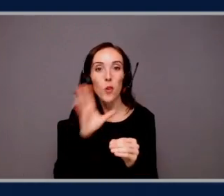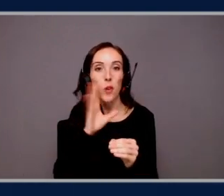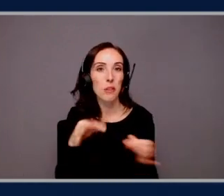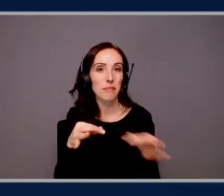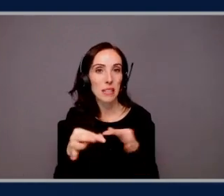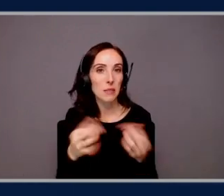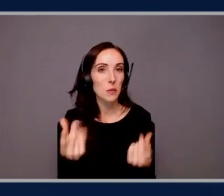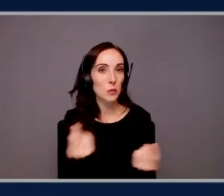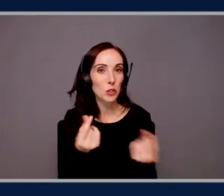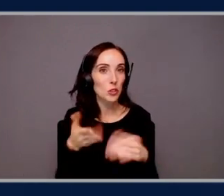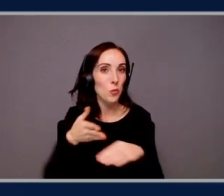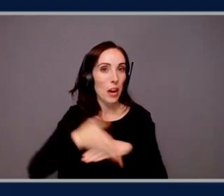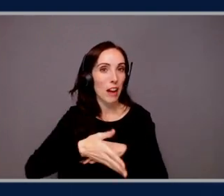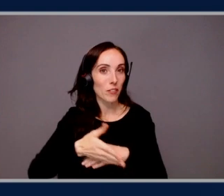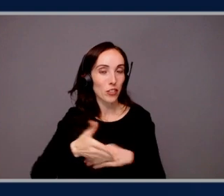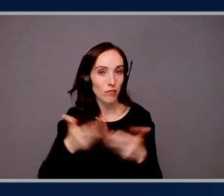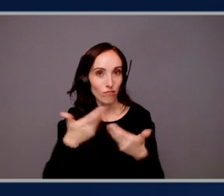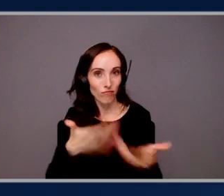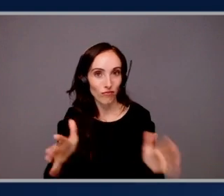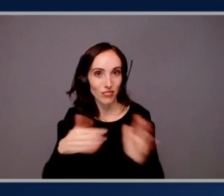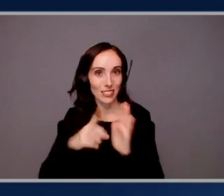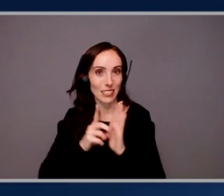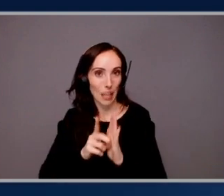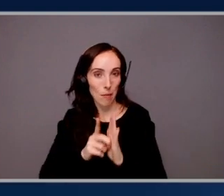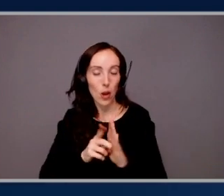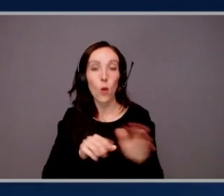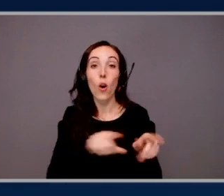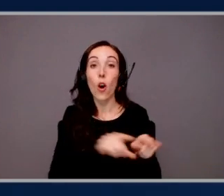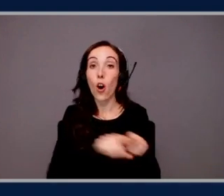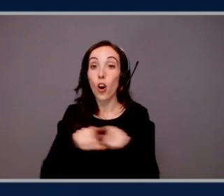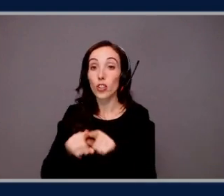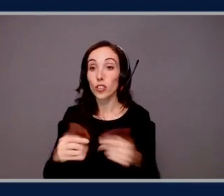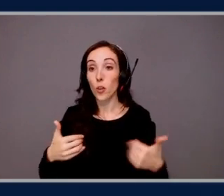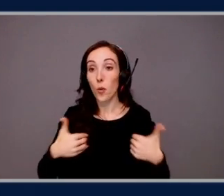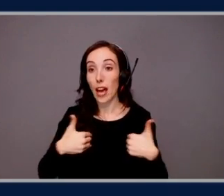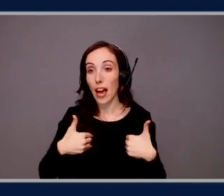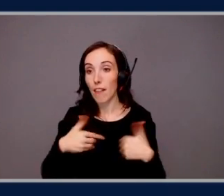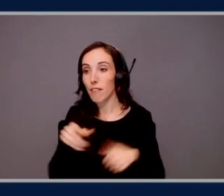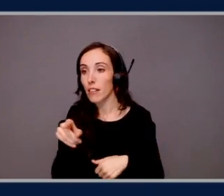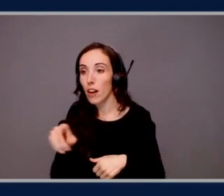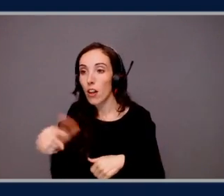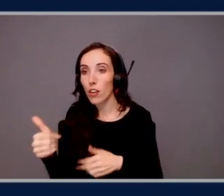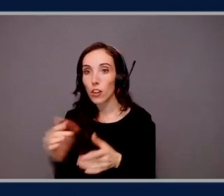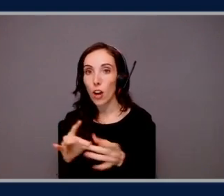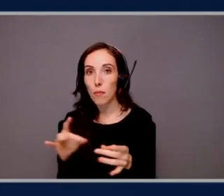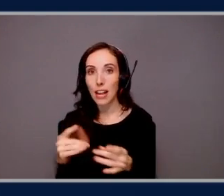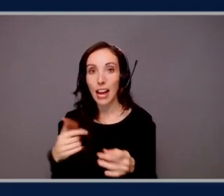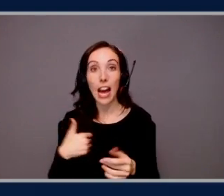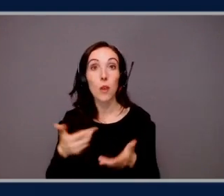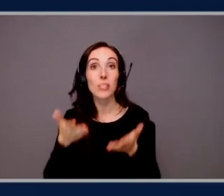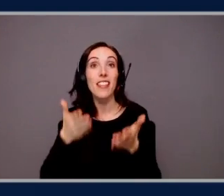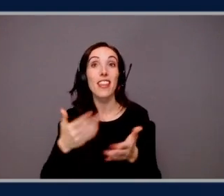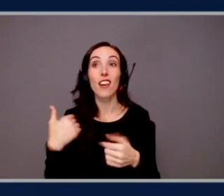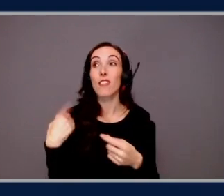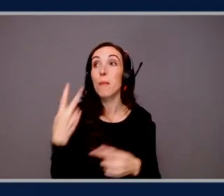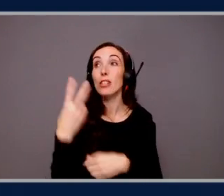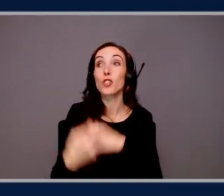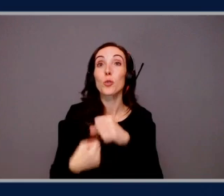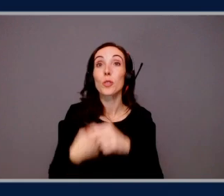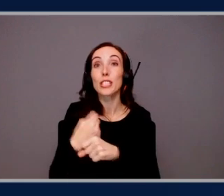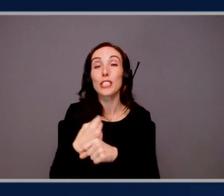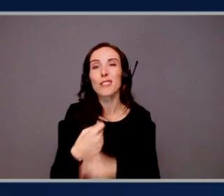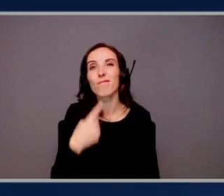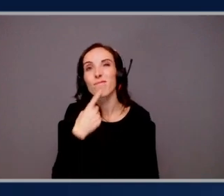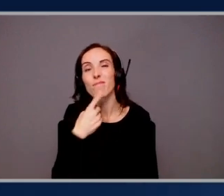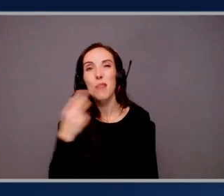done with the demo. And then also we have Manello Brown said, I was there the last 2 years and I missed it. Hey, we missed you too, but